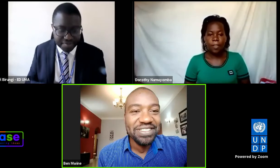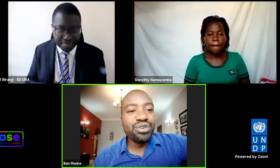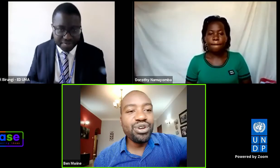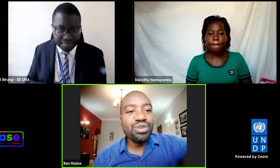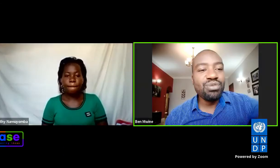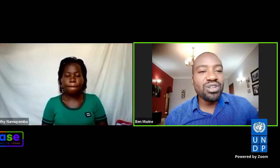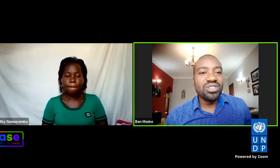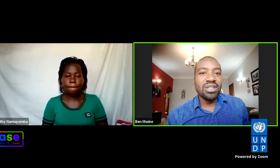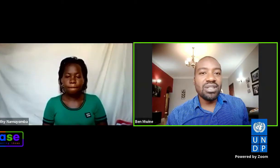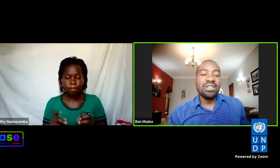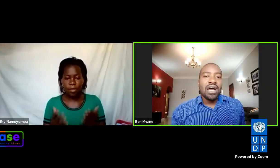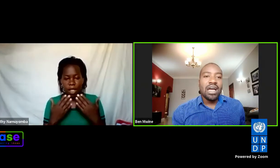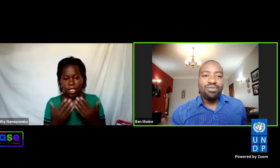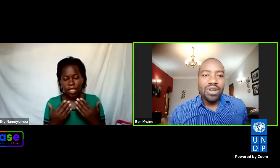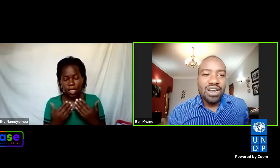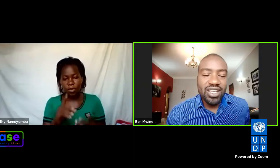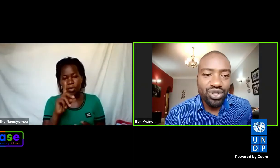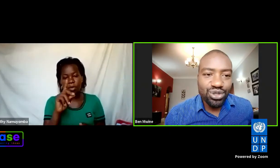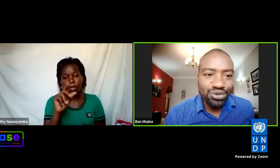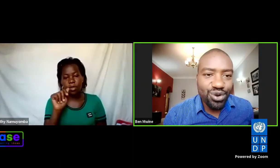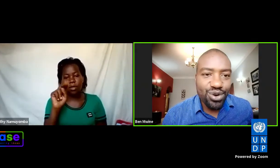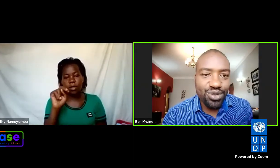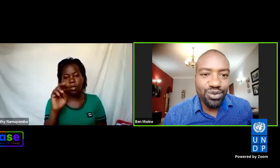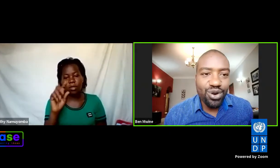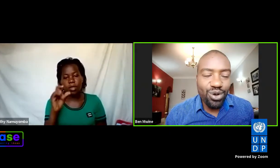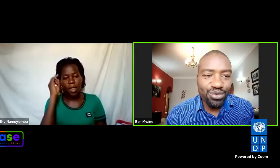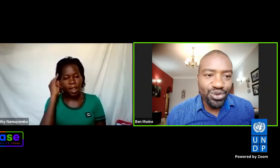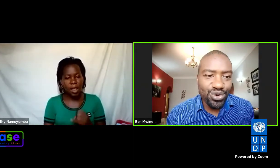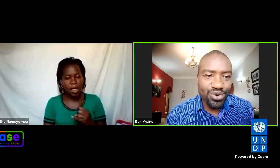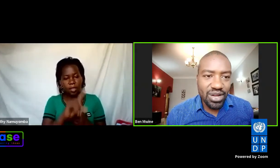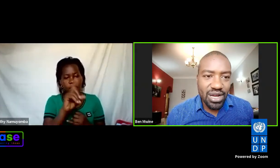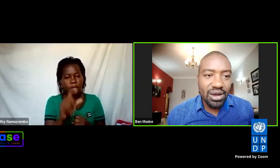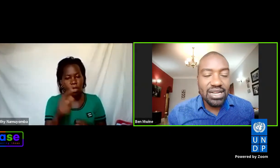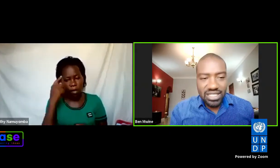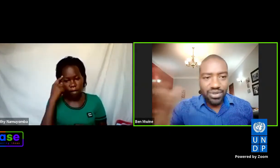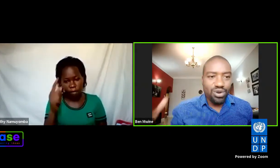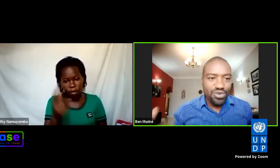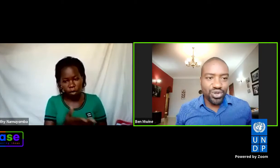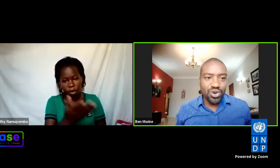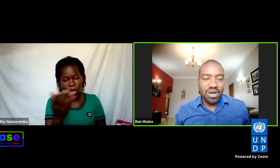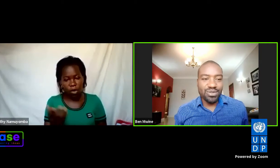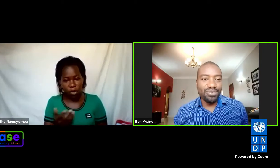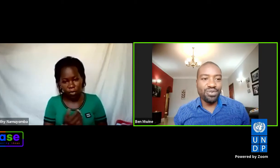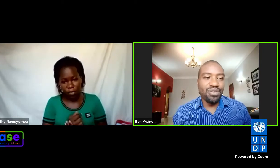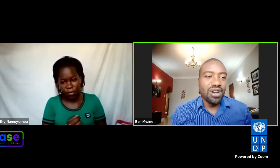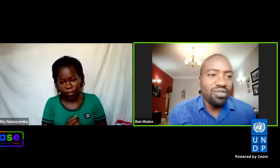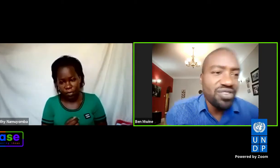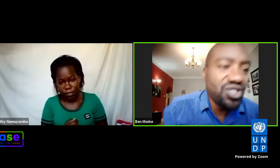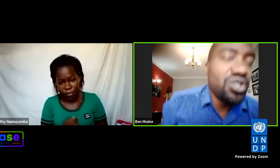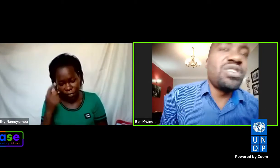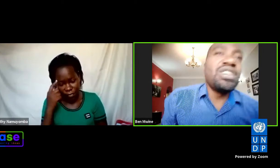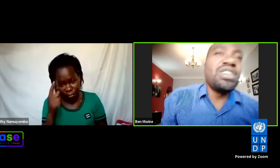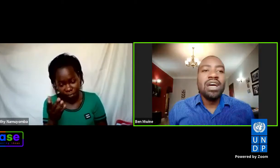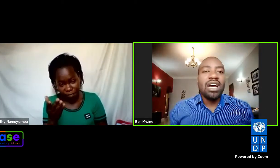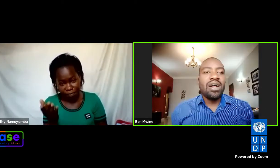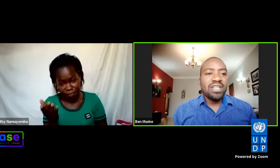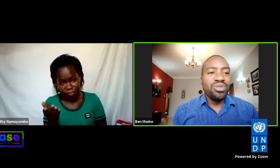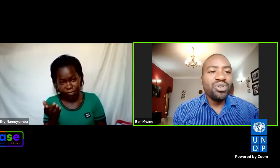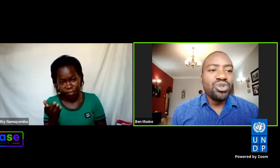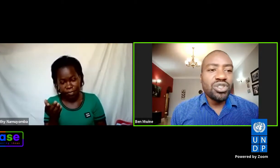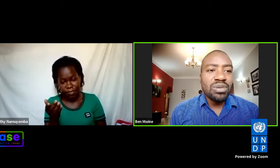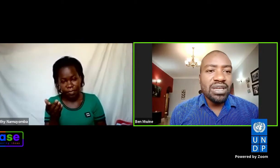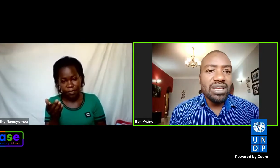Thank you very much, Daniel. I have one last question for all of you, at least for the official part of our session today. I'll